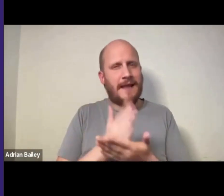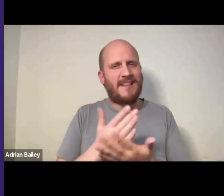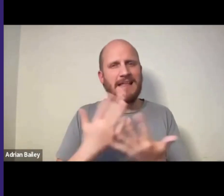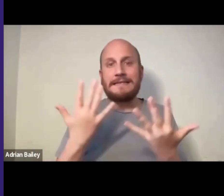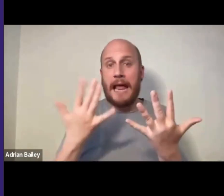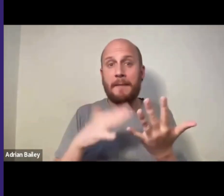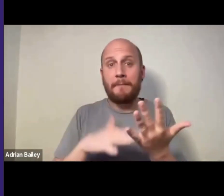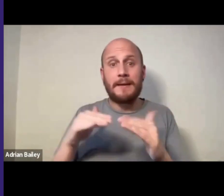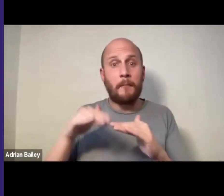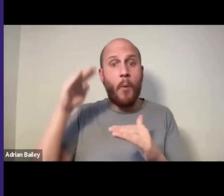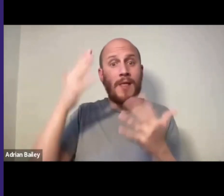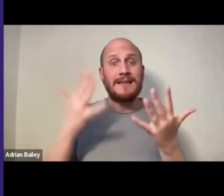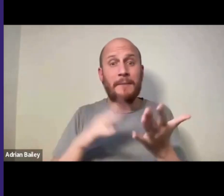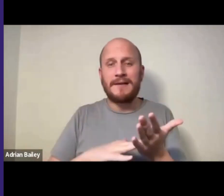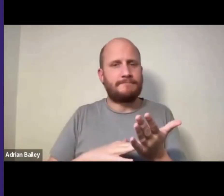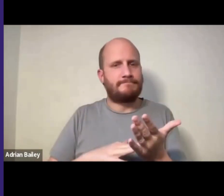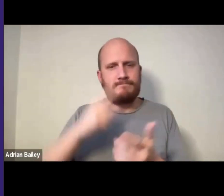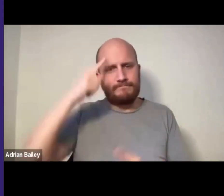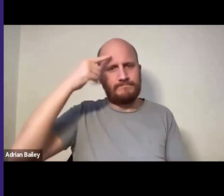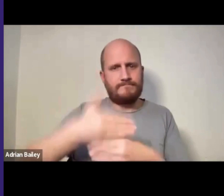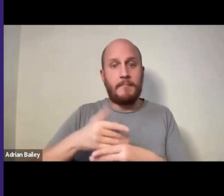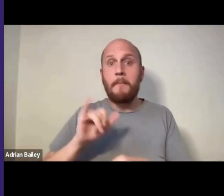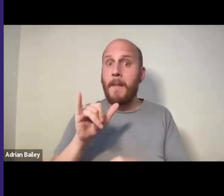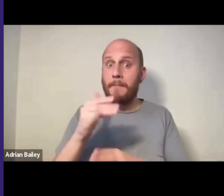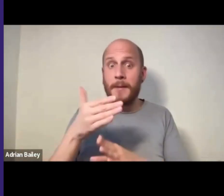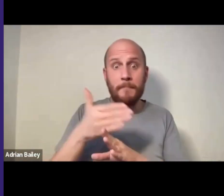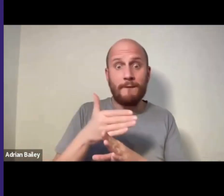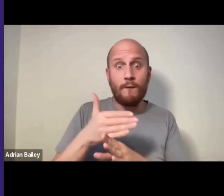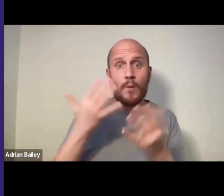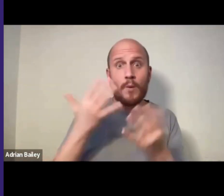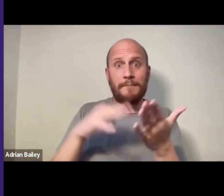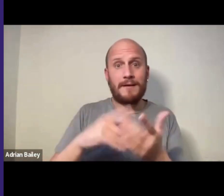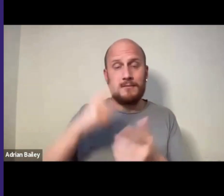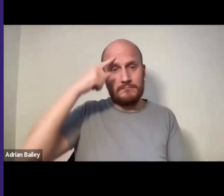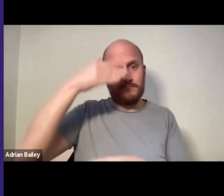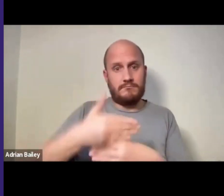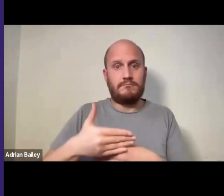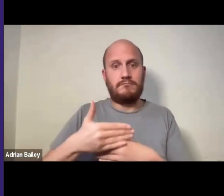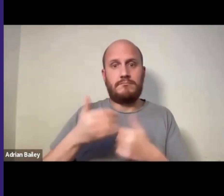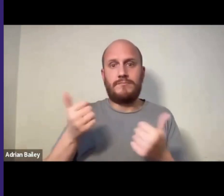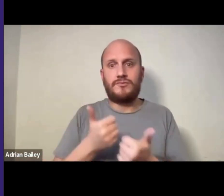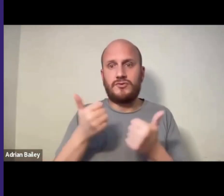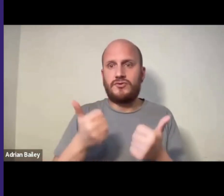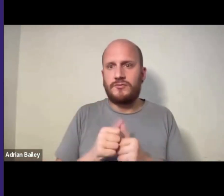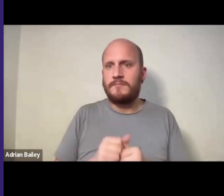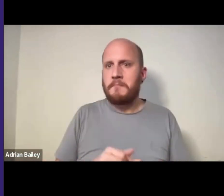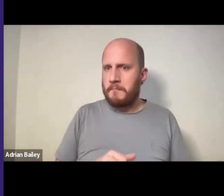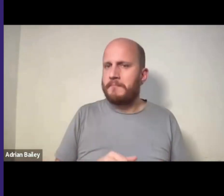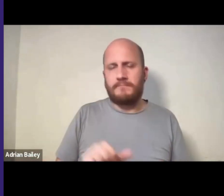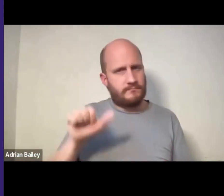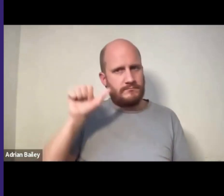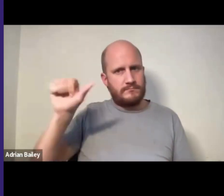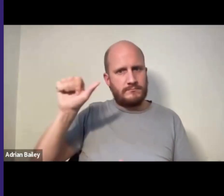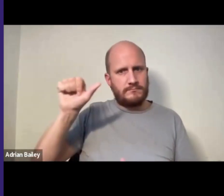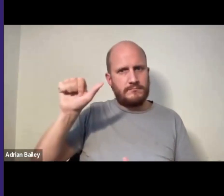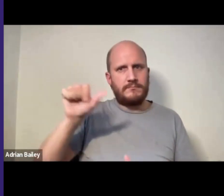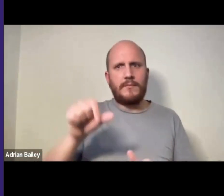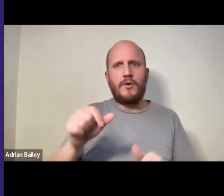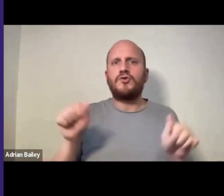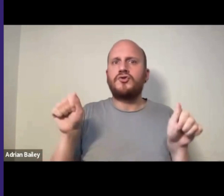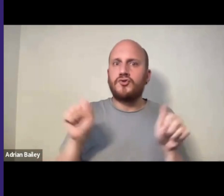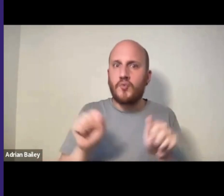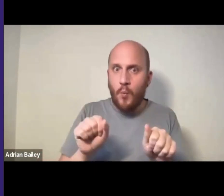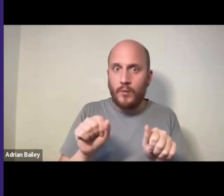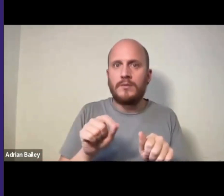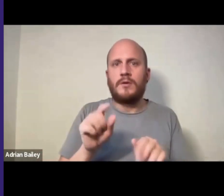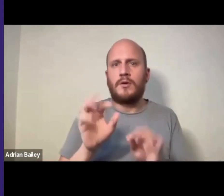that. Thank you. Yeah, that's right. Keeping them short will increase the quality of your survey data